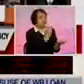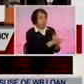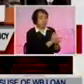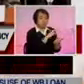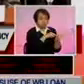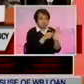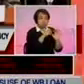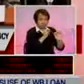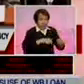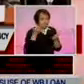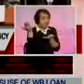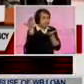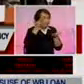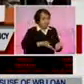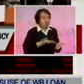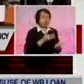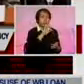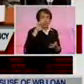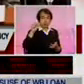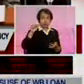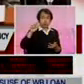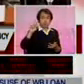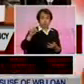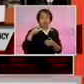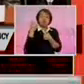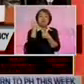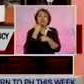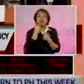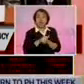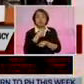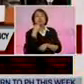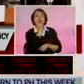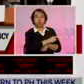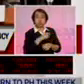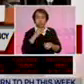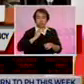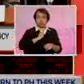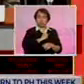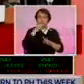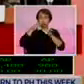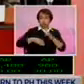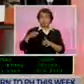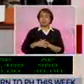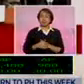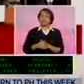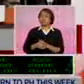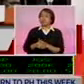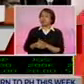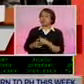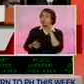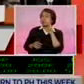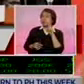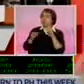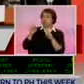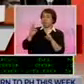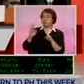SALN in compliance with our subpoena? If the court requires me to do so, I will do